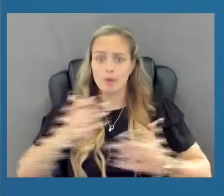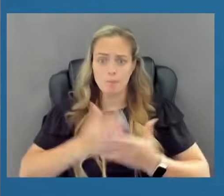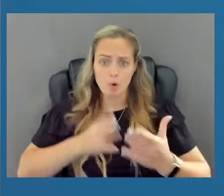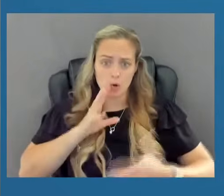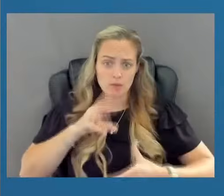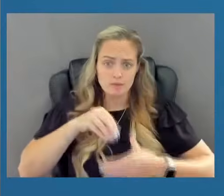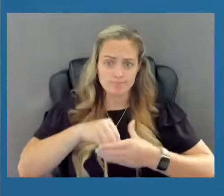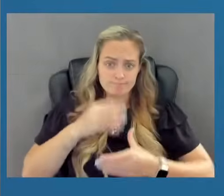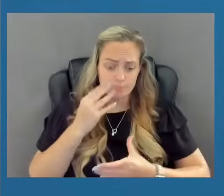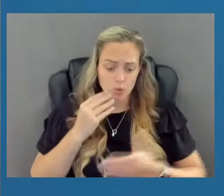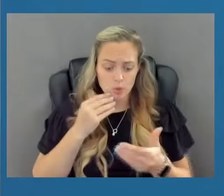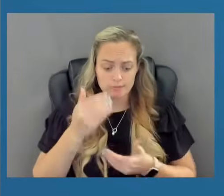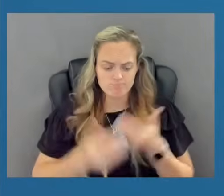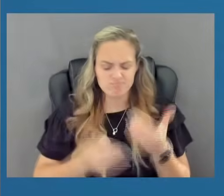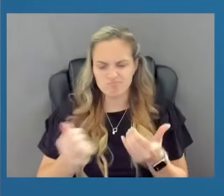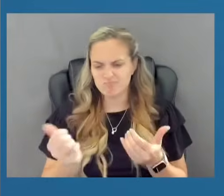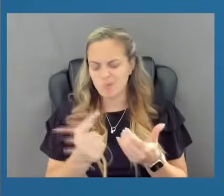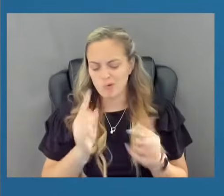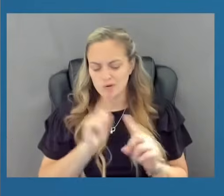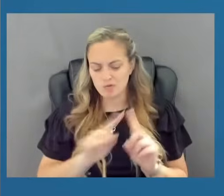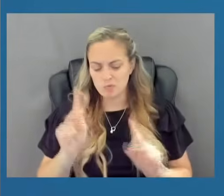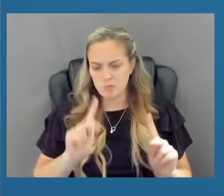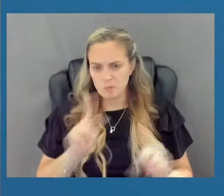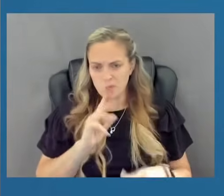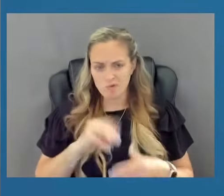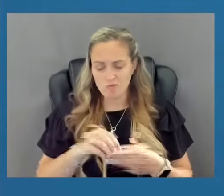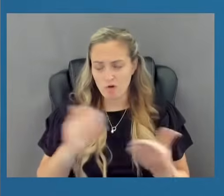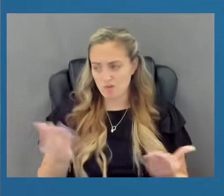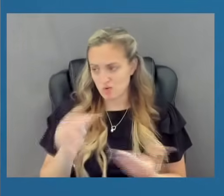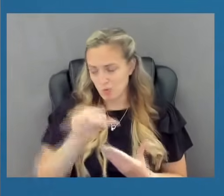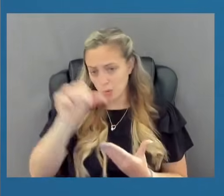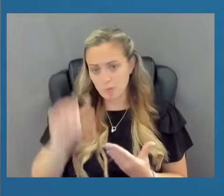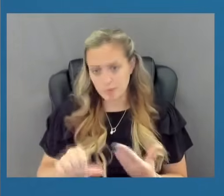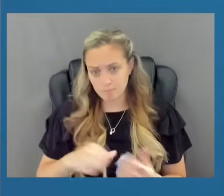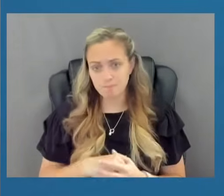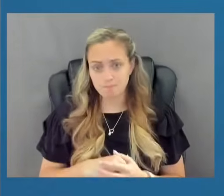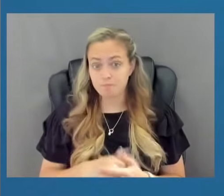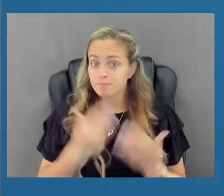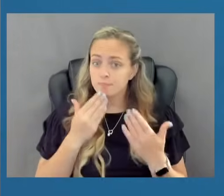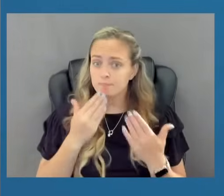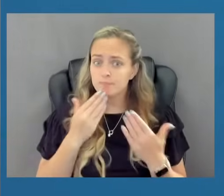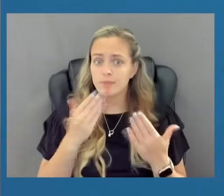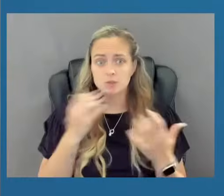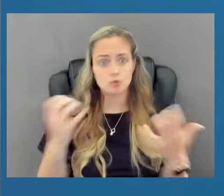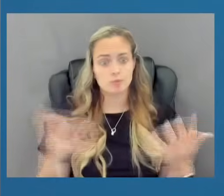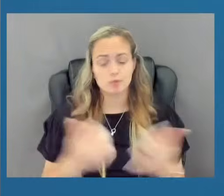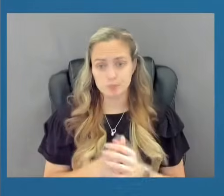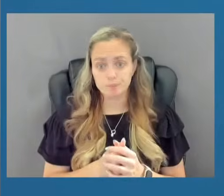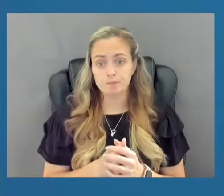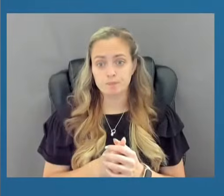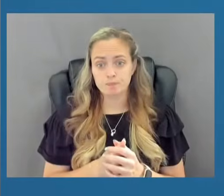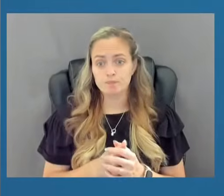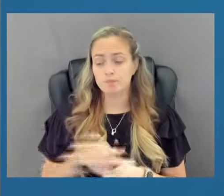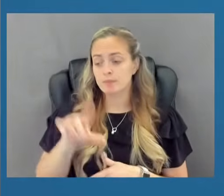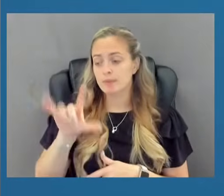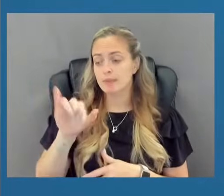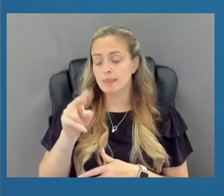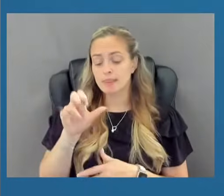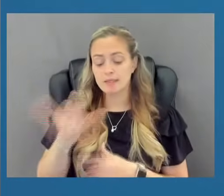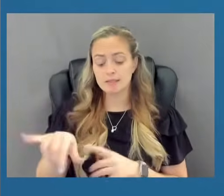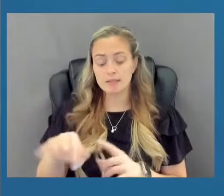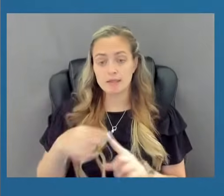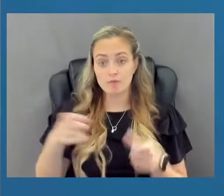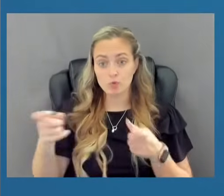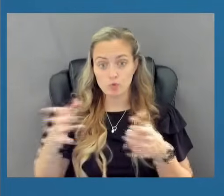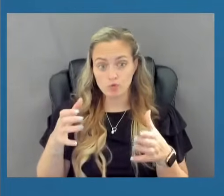those who are involved up here in Albany County. So I want to thank them enormously. We also have Lindsay Cruzan-Muse, the Director of